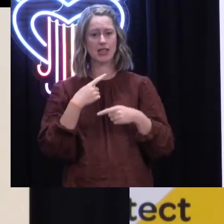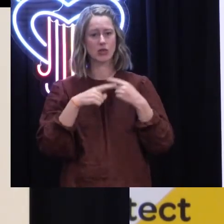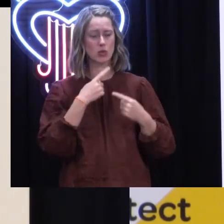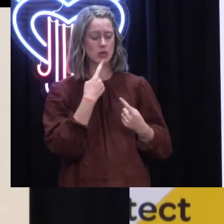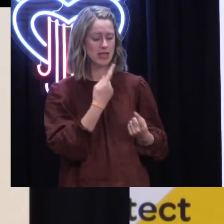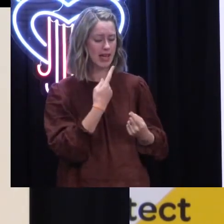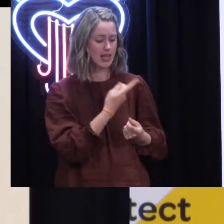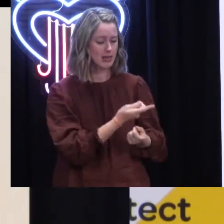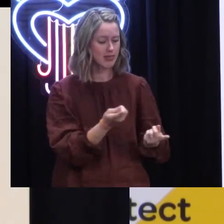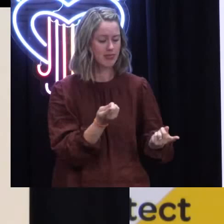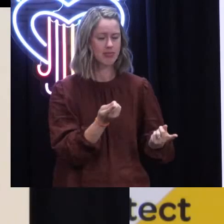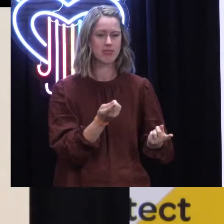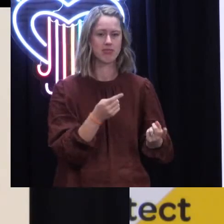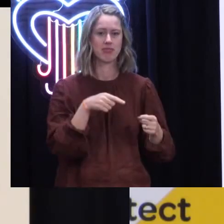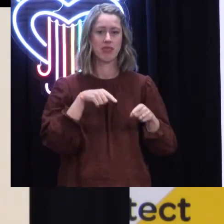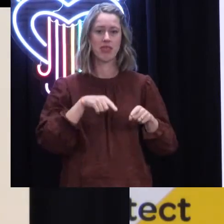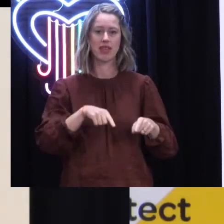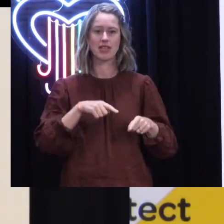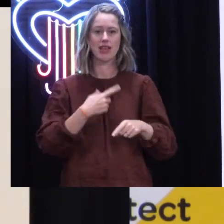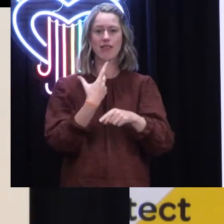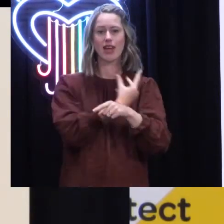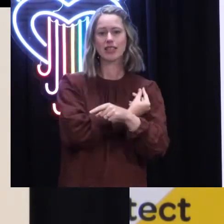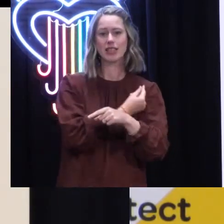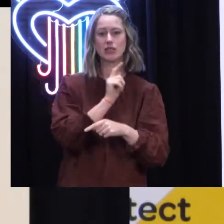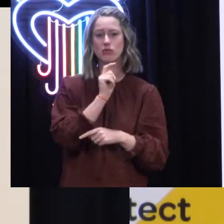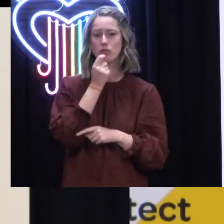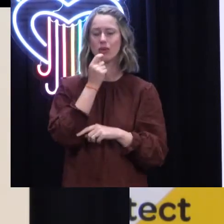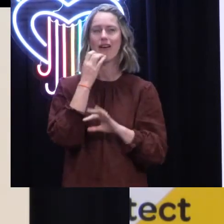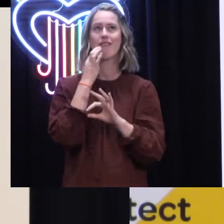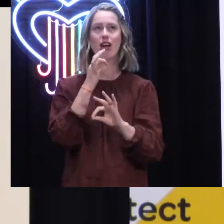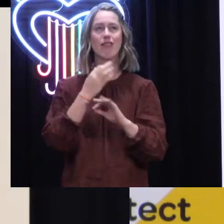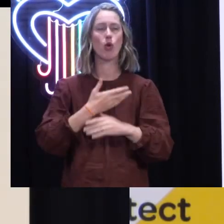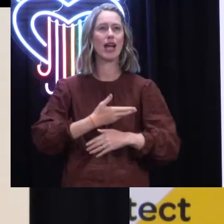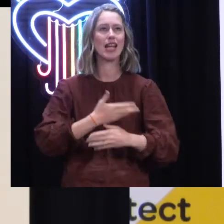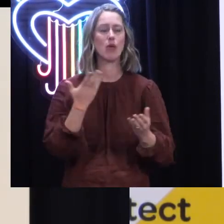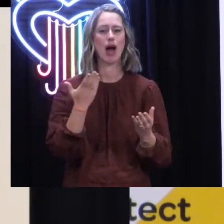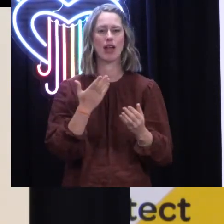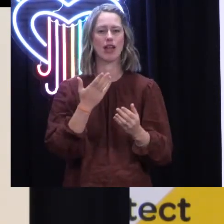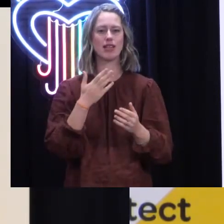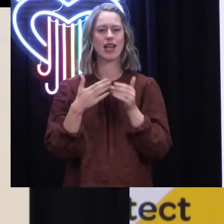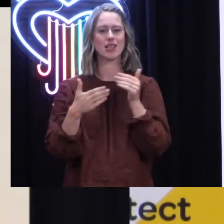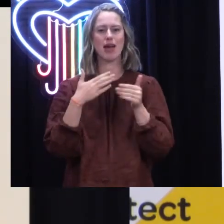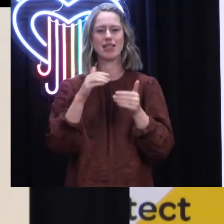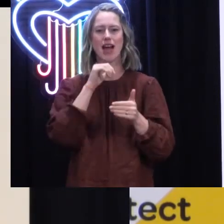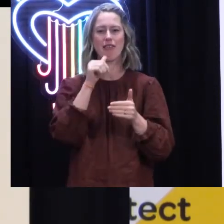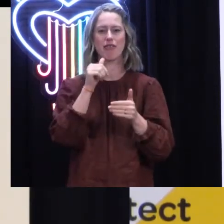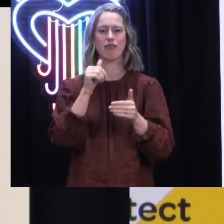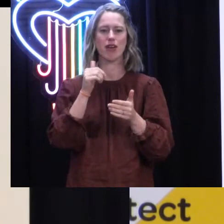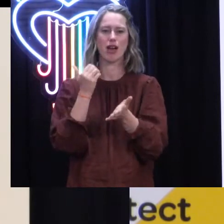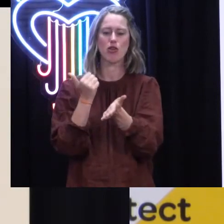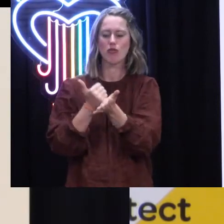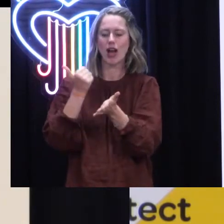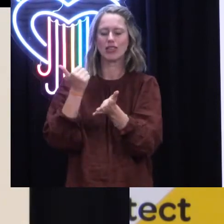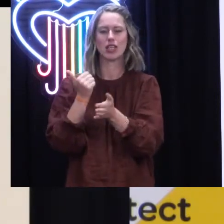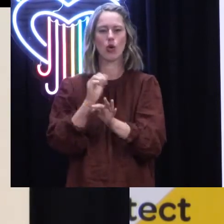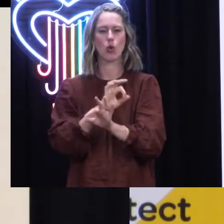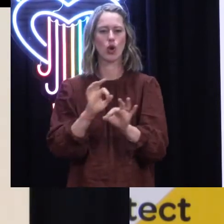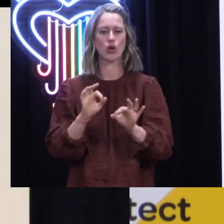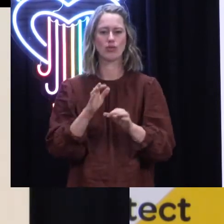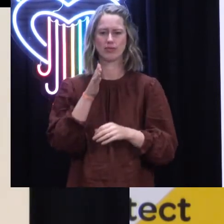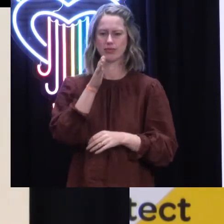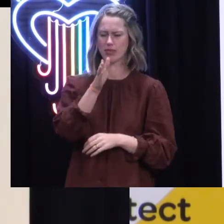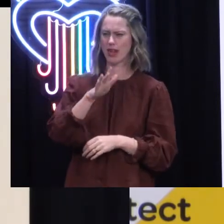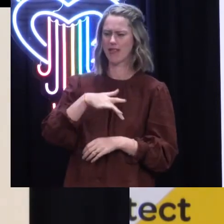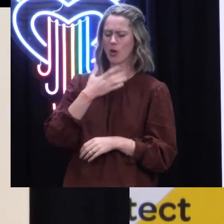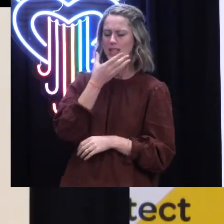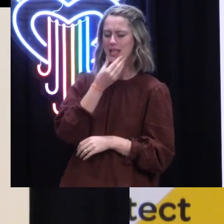message that this is available for everybody, and it is not a question of having particular immigration status. So wouldn't a temporary